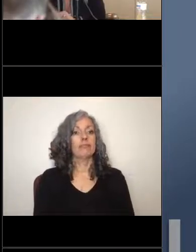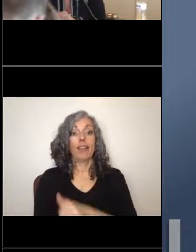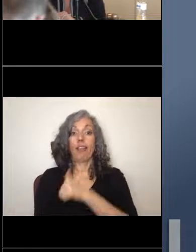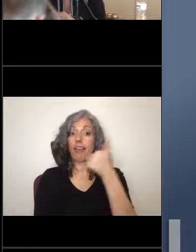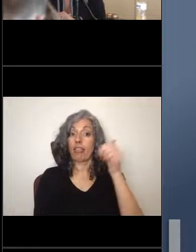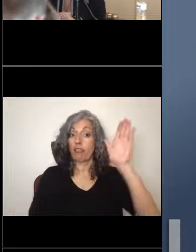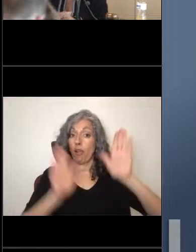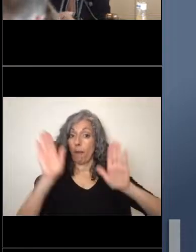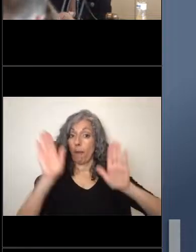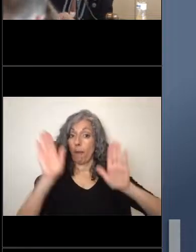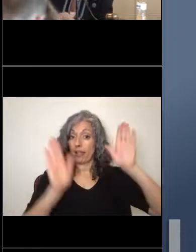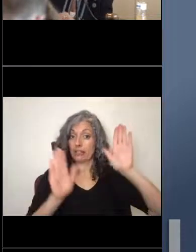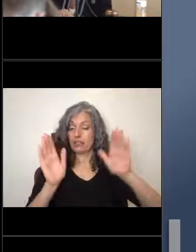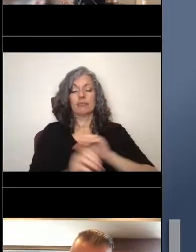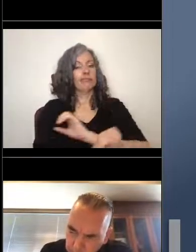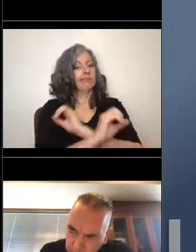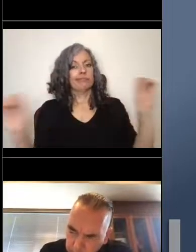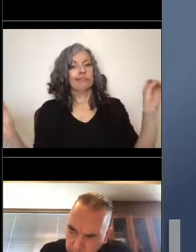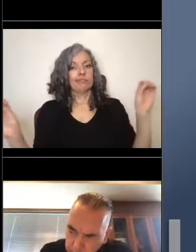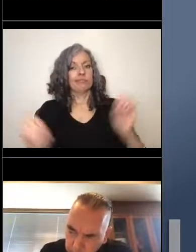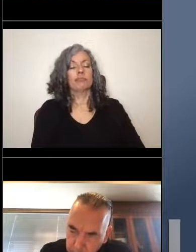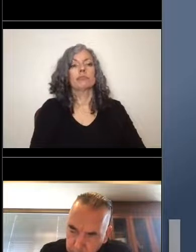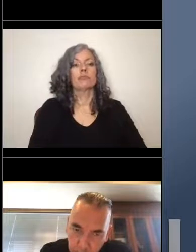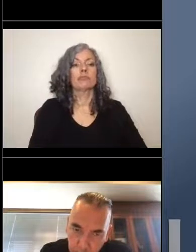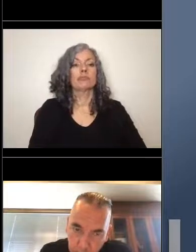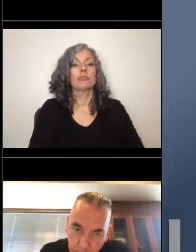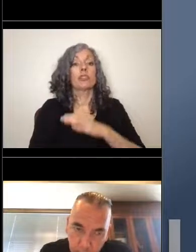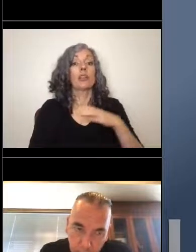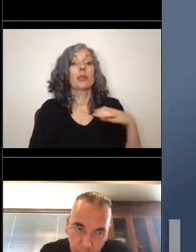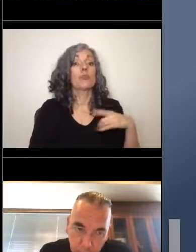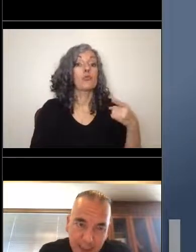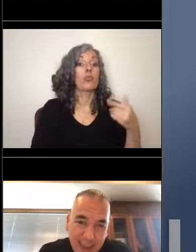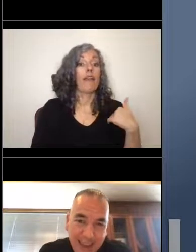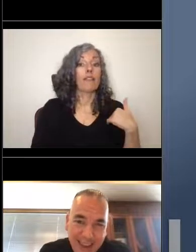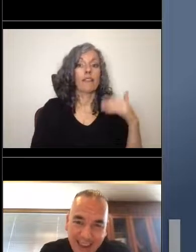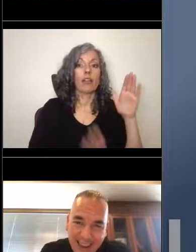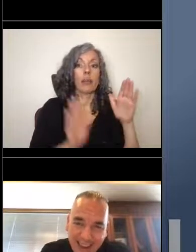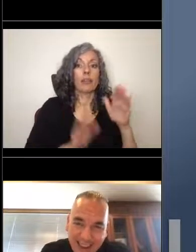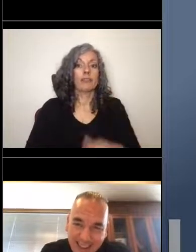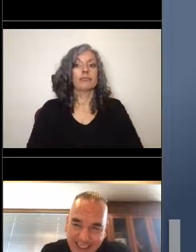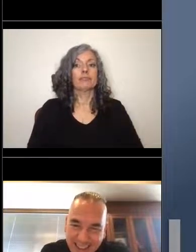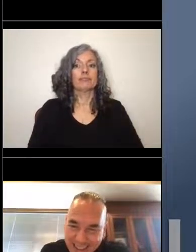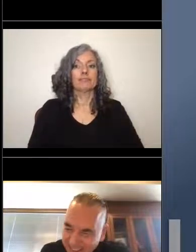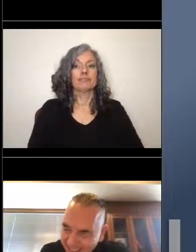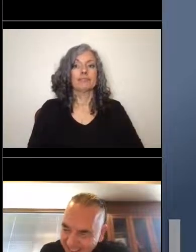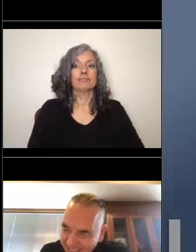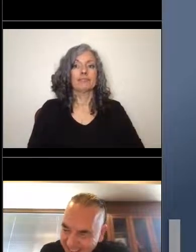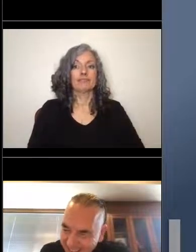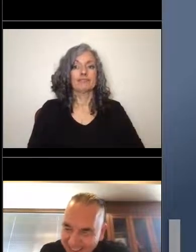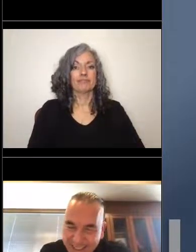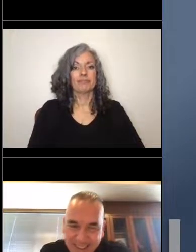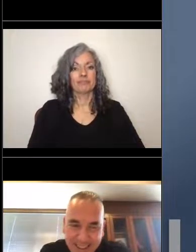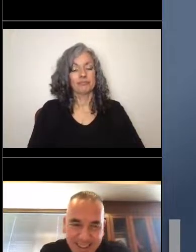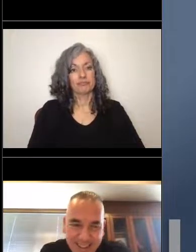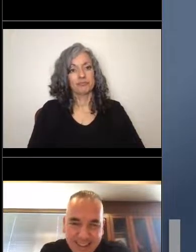see no public comment on these items. Commissioners? Friendly amendment, just give me one building. A lot of money changing hands.